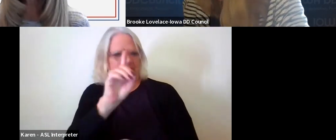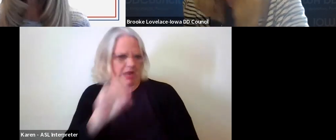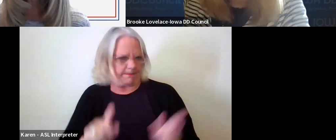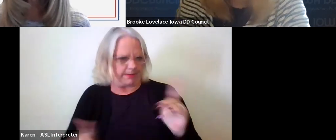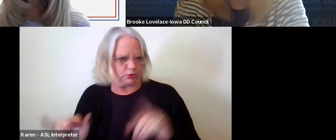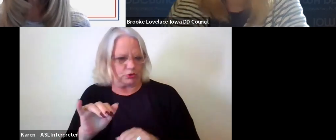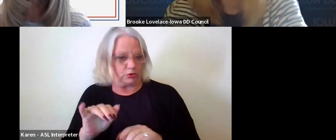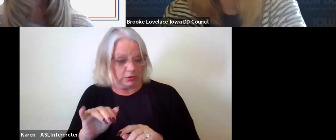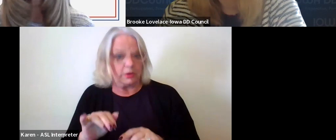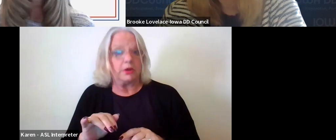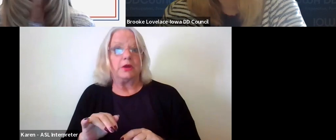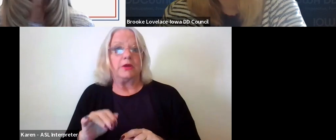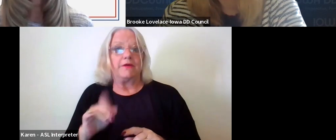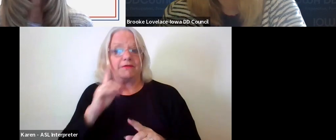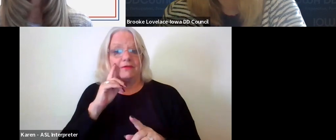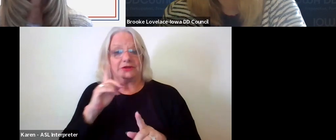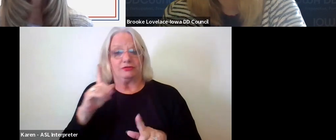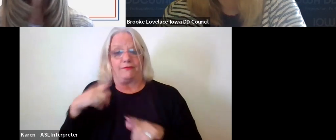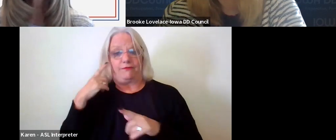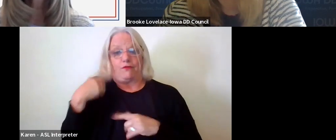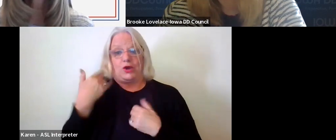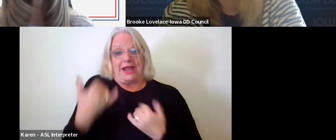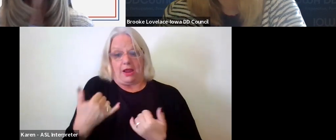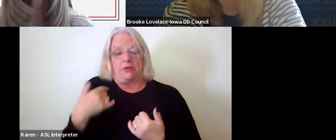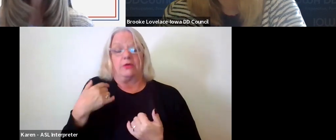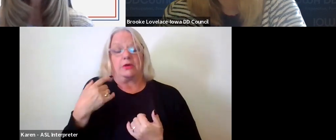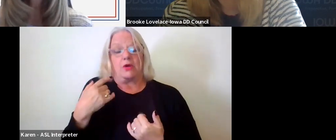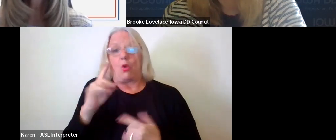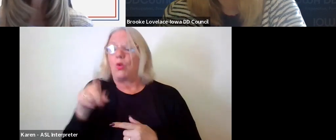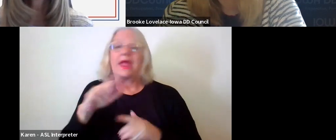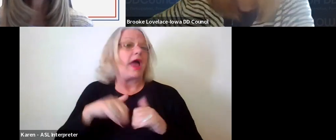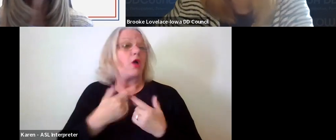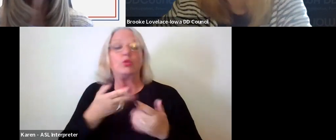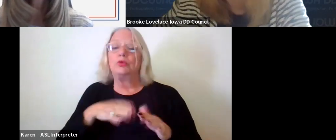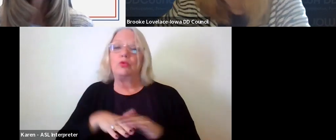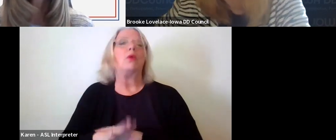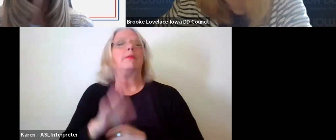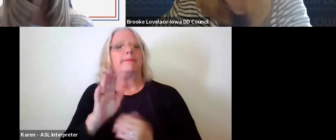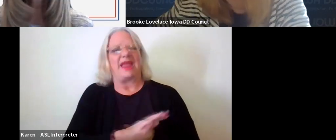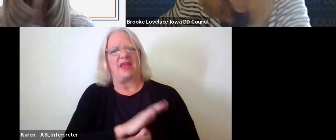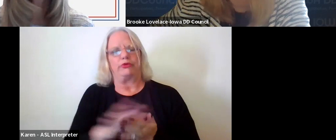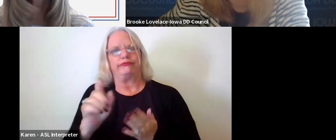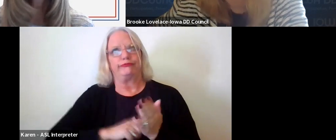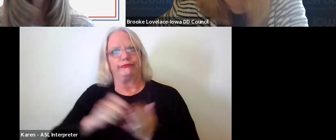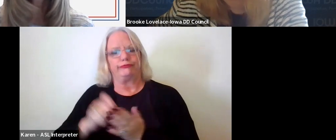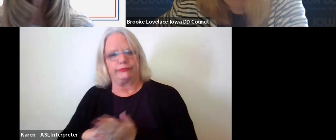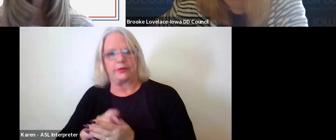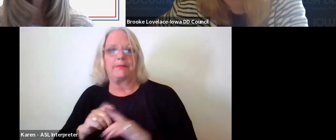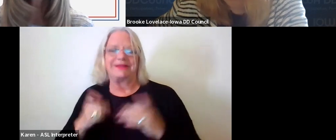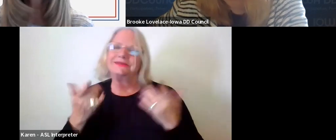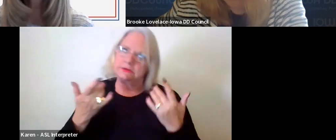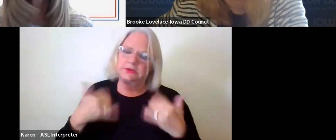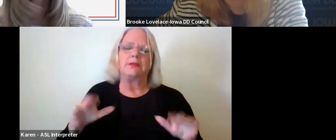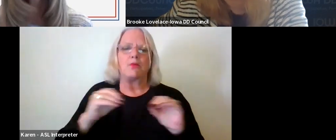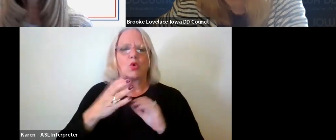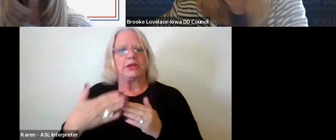only offered through paper enrollment, but managing the account becomes much easier. So we just ask that those